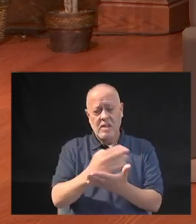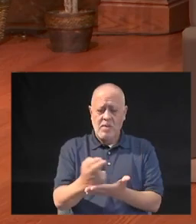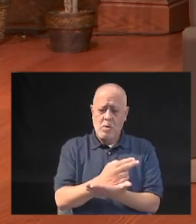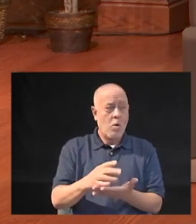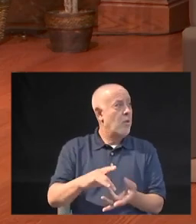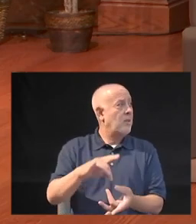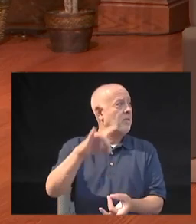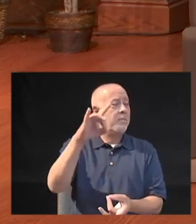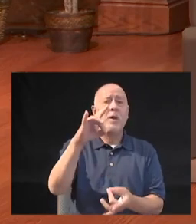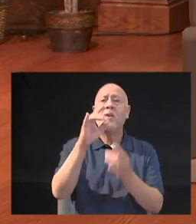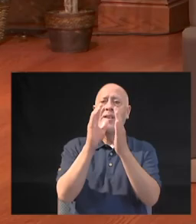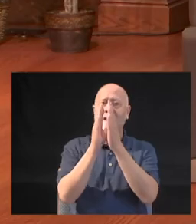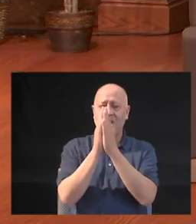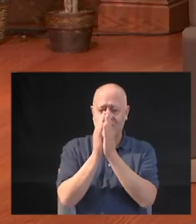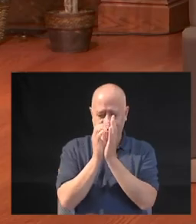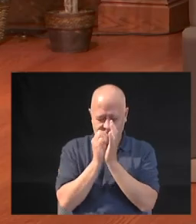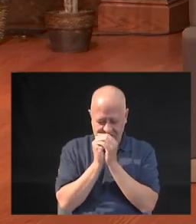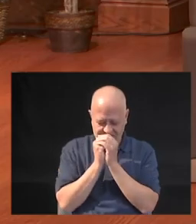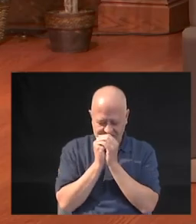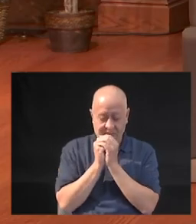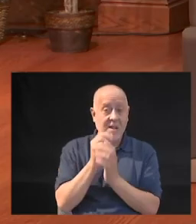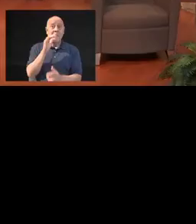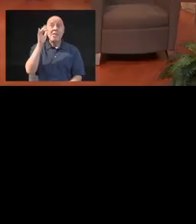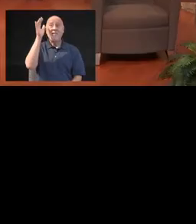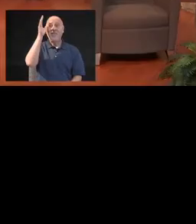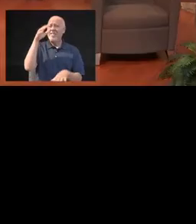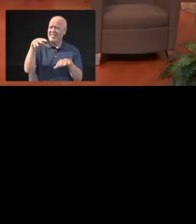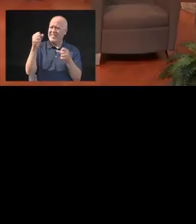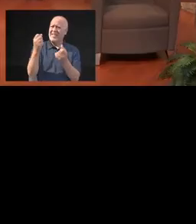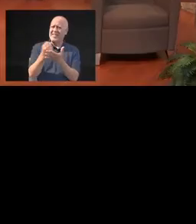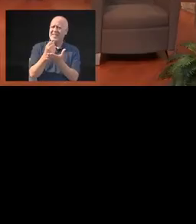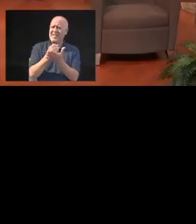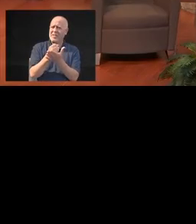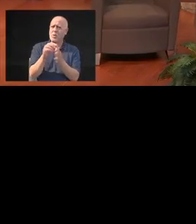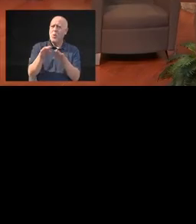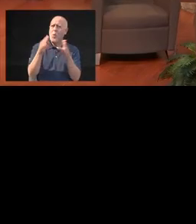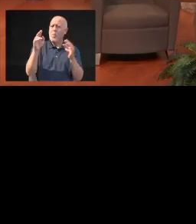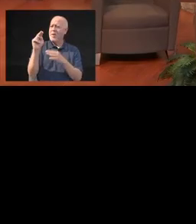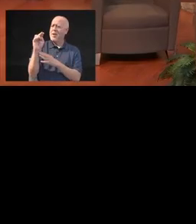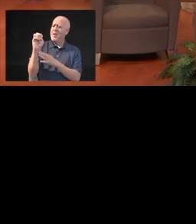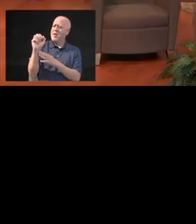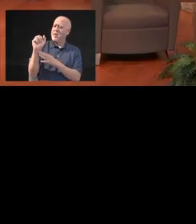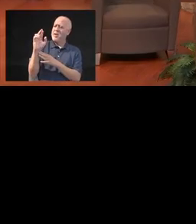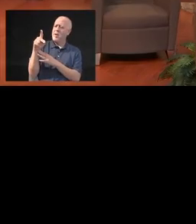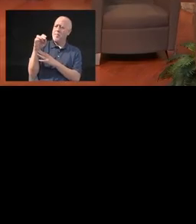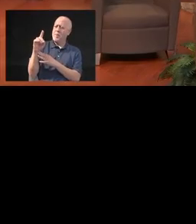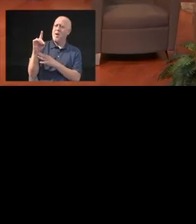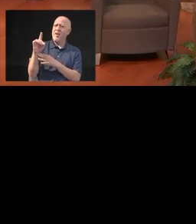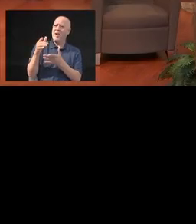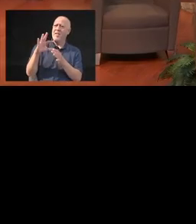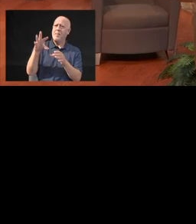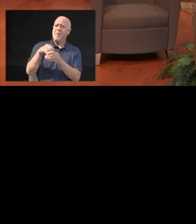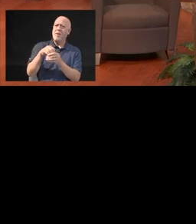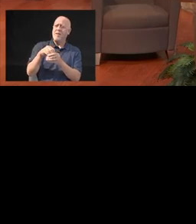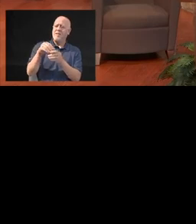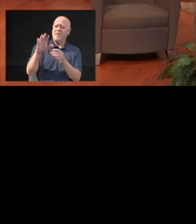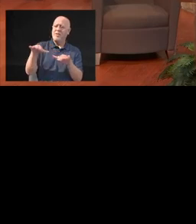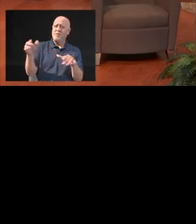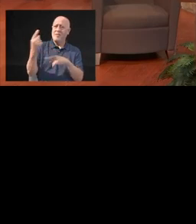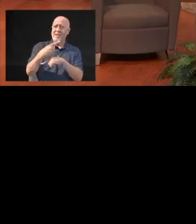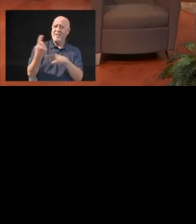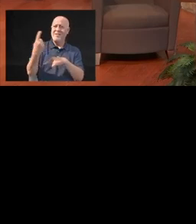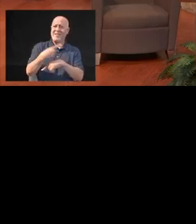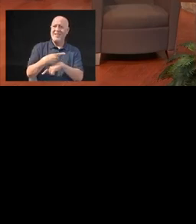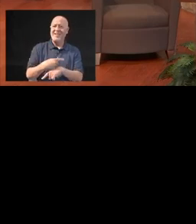Spirit. Amen. Parents, I hope you'll take time and open up Nearpod and make that a part of your child's day today.